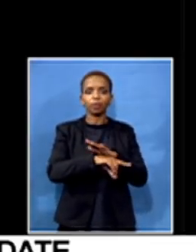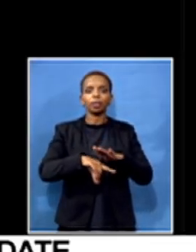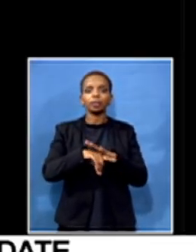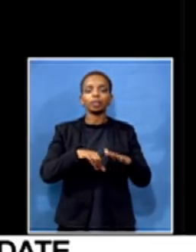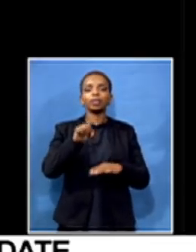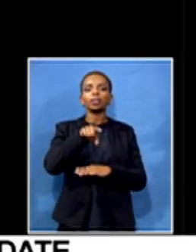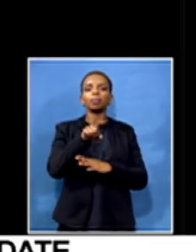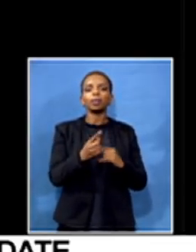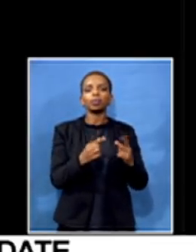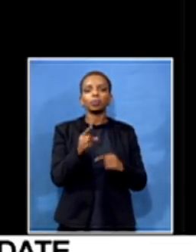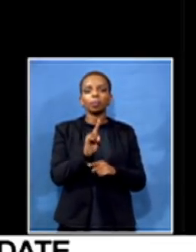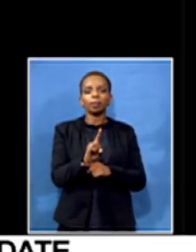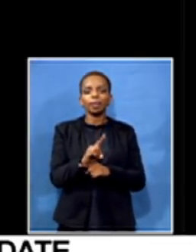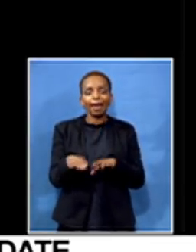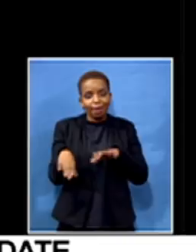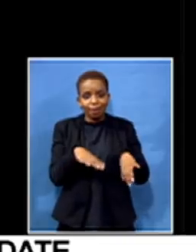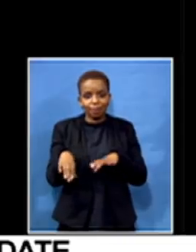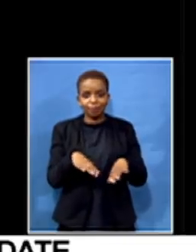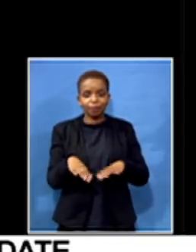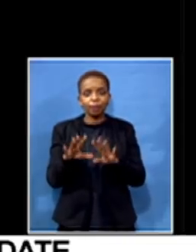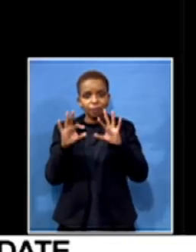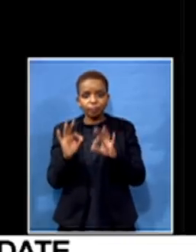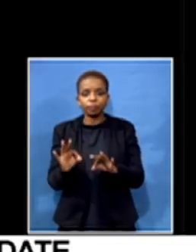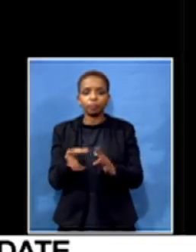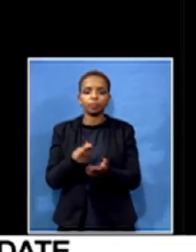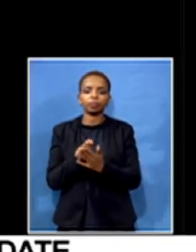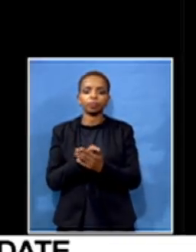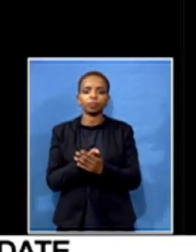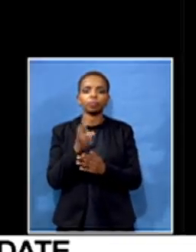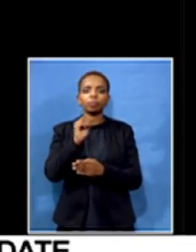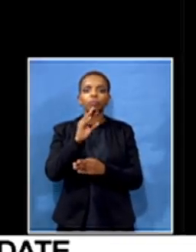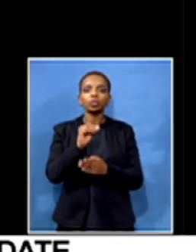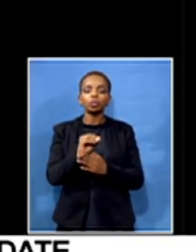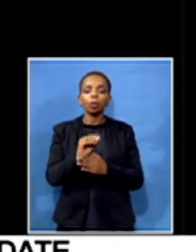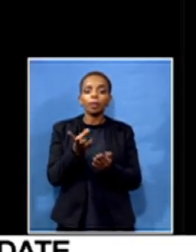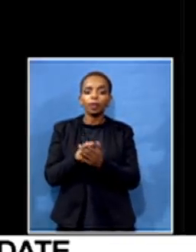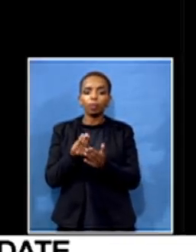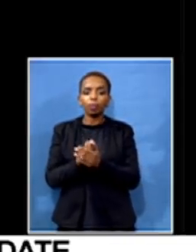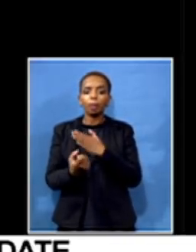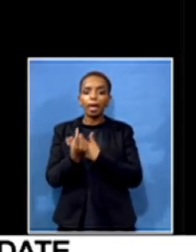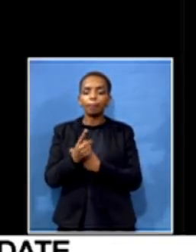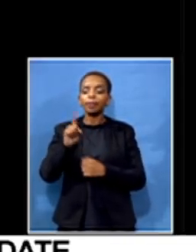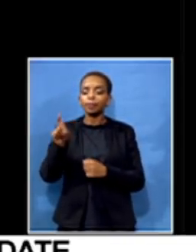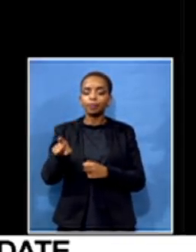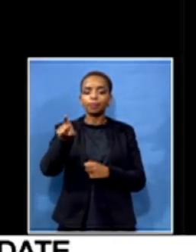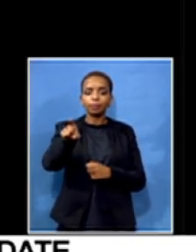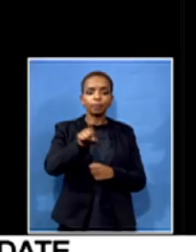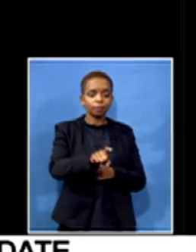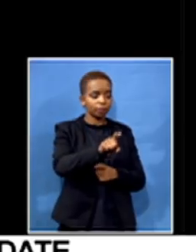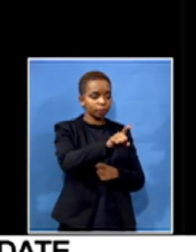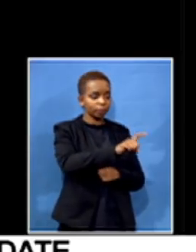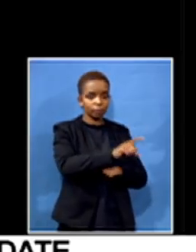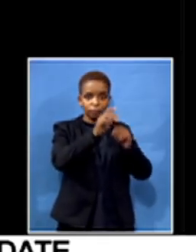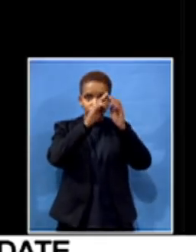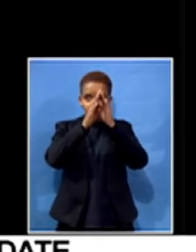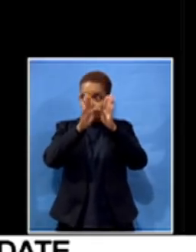vibrant economic activity. So the decentralization of economic activity, the broadening of the